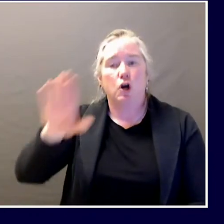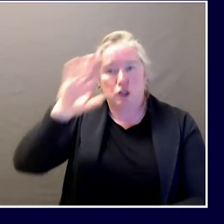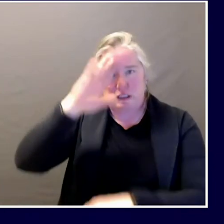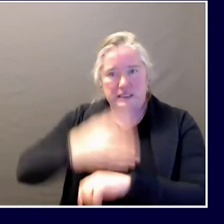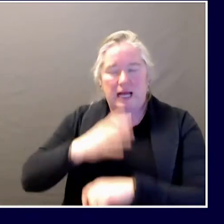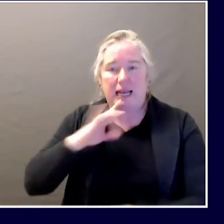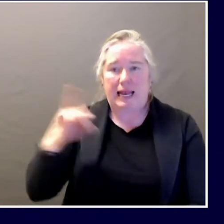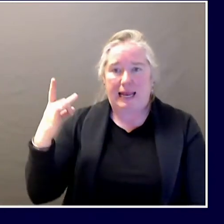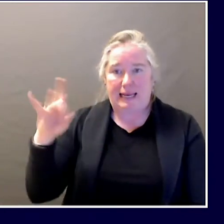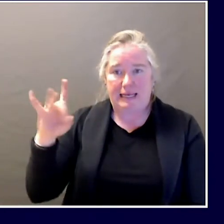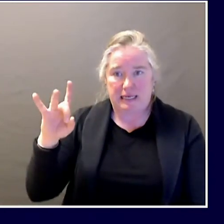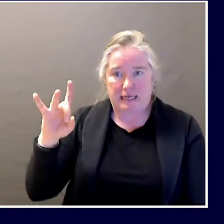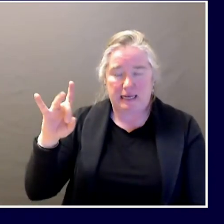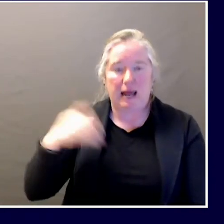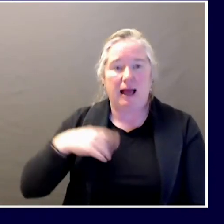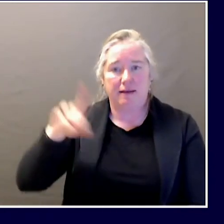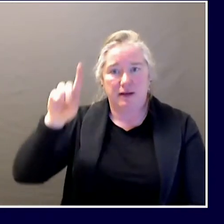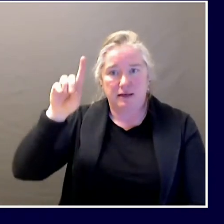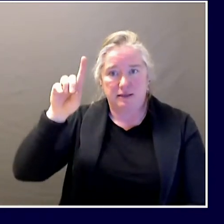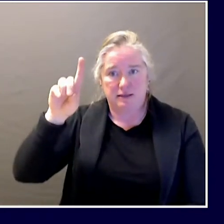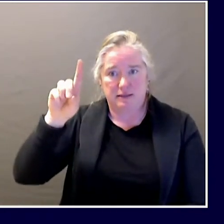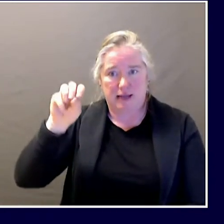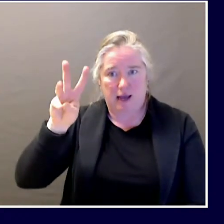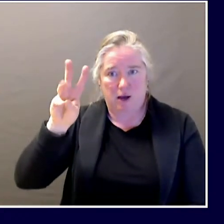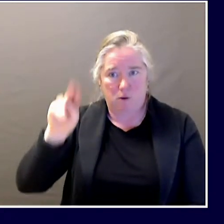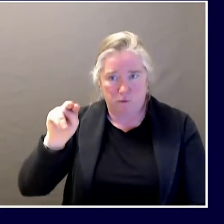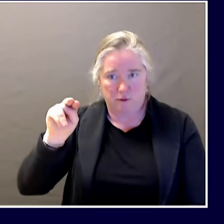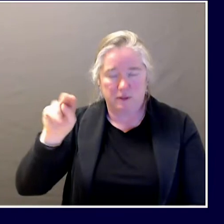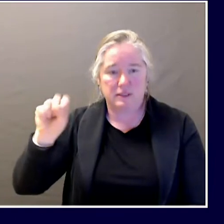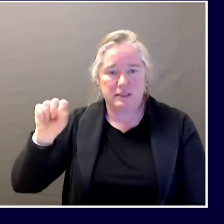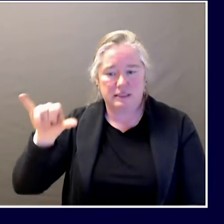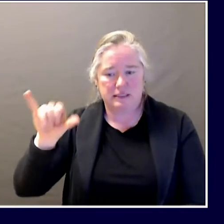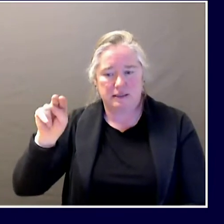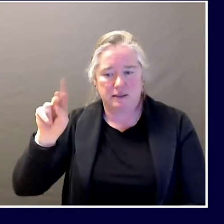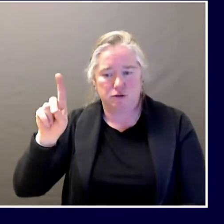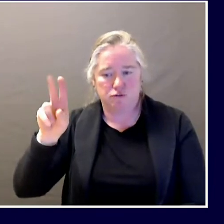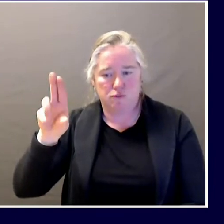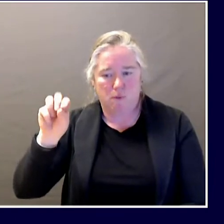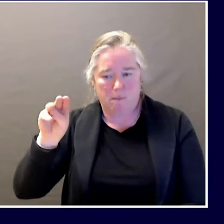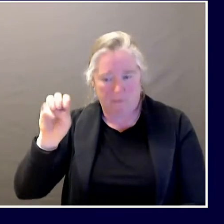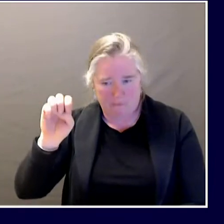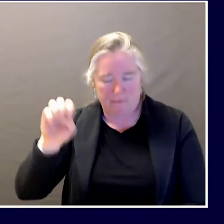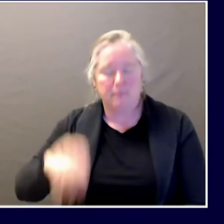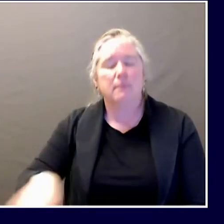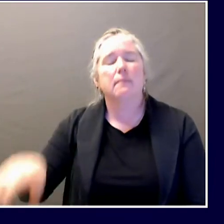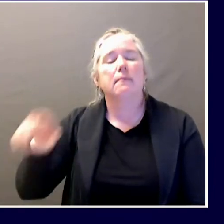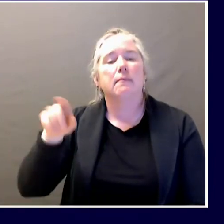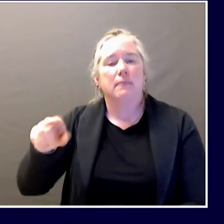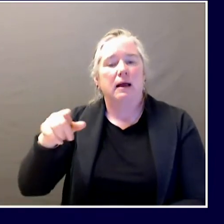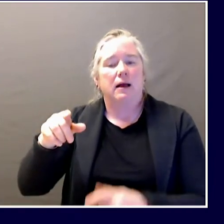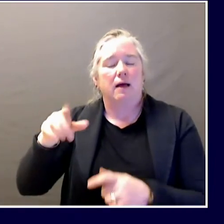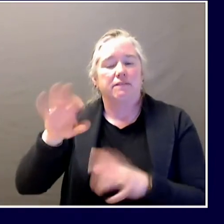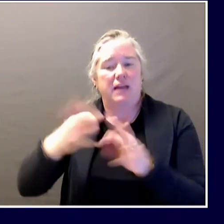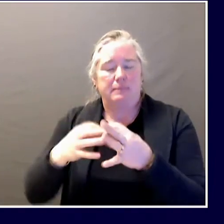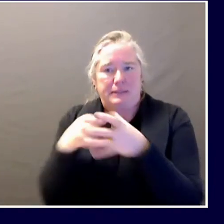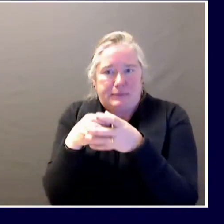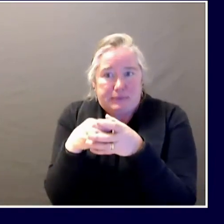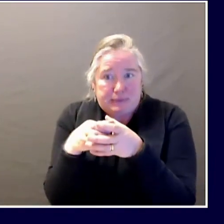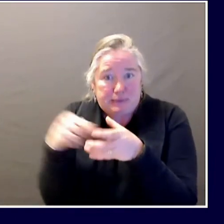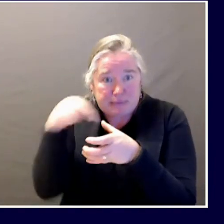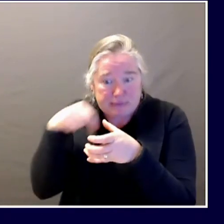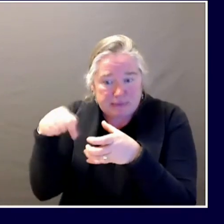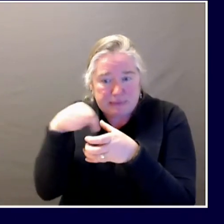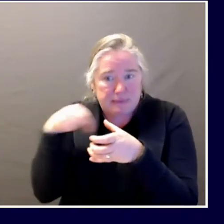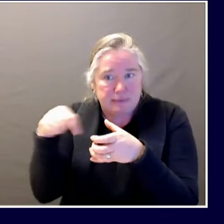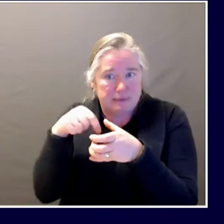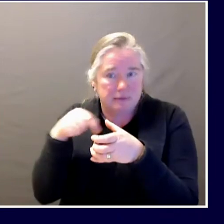because he has Down syndrome. And considering the health complications that can come with Down syndrome, the family was eager for him to be vaccinated under phase